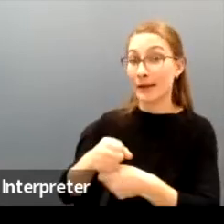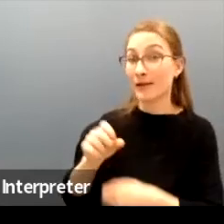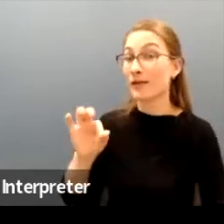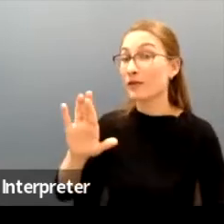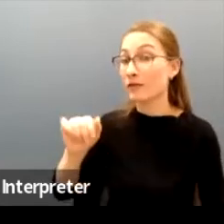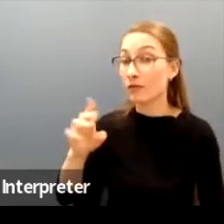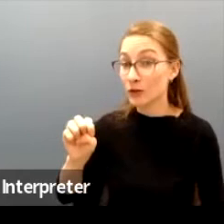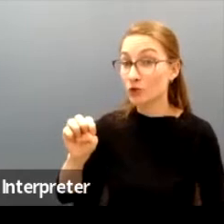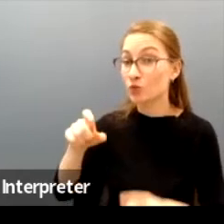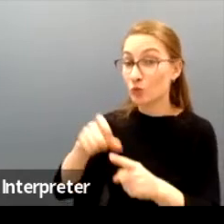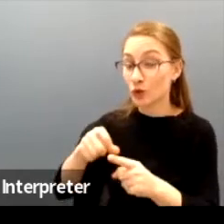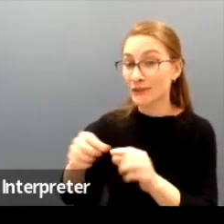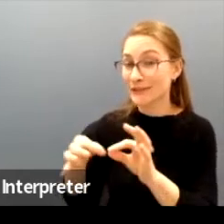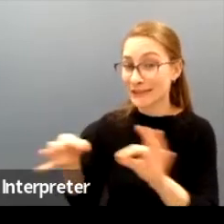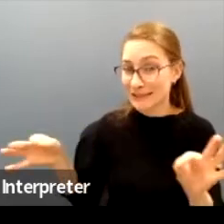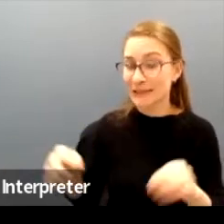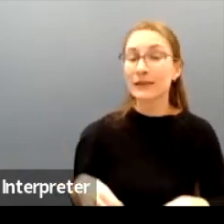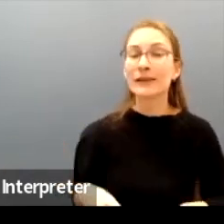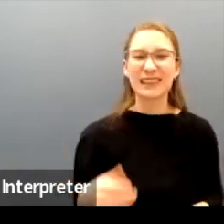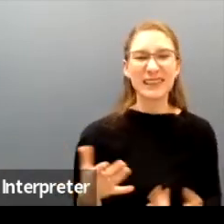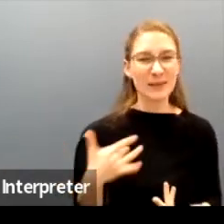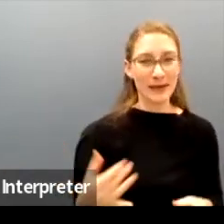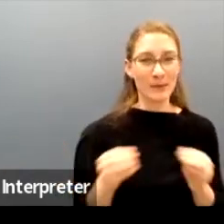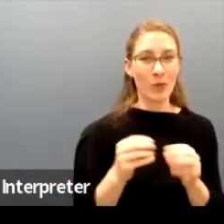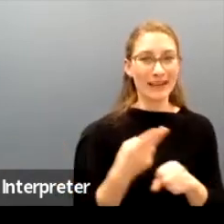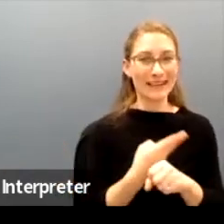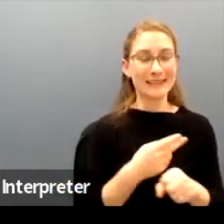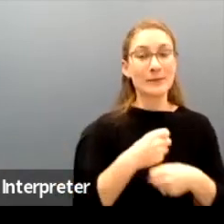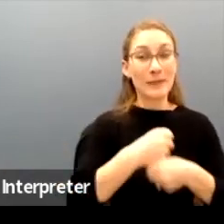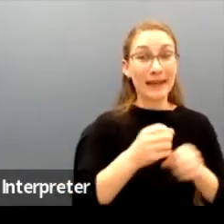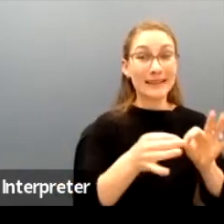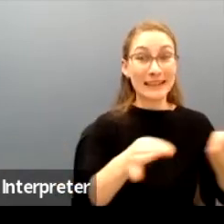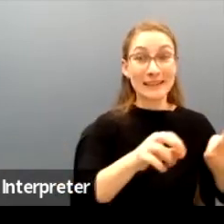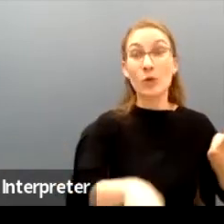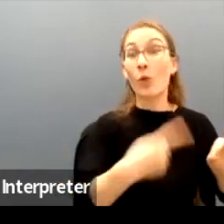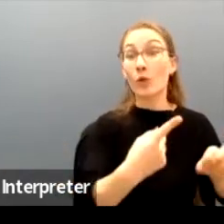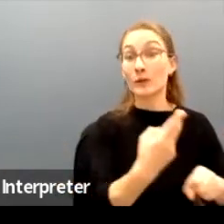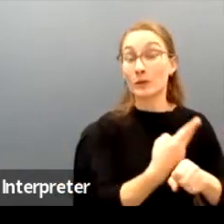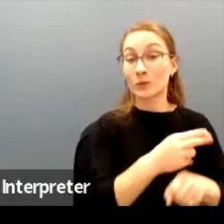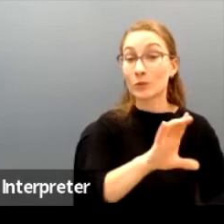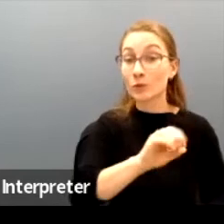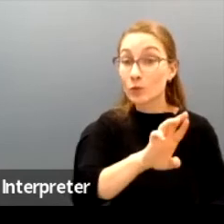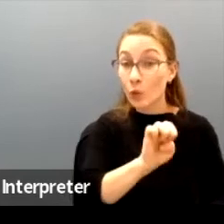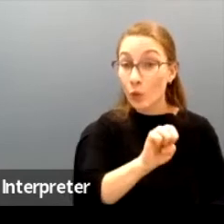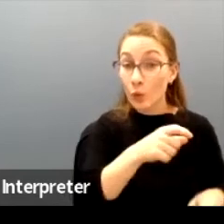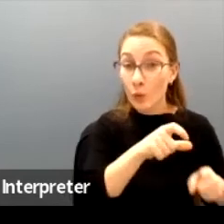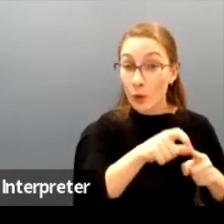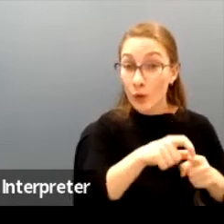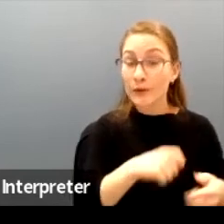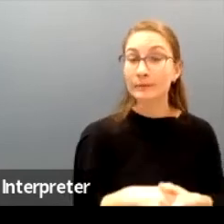a little bit easier to make a sentence using only core words. And I can give you an example myself. A word,